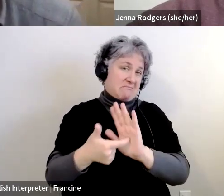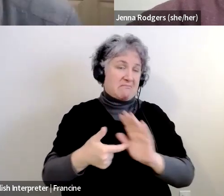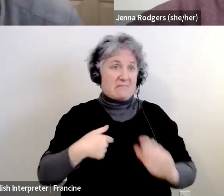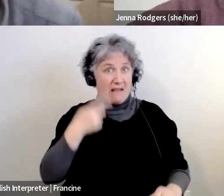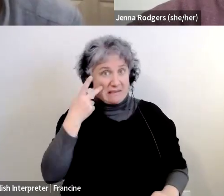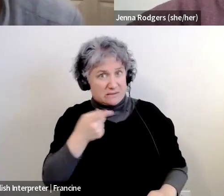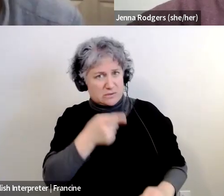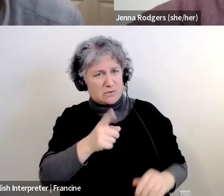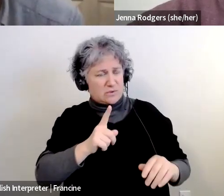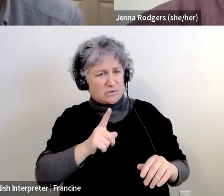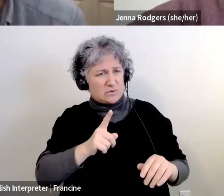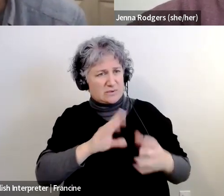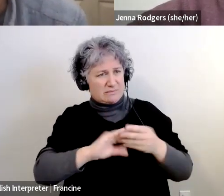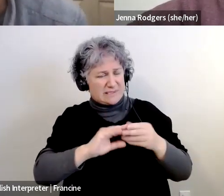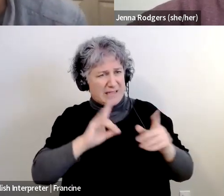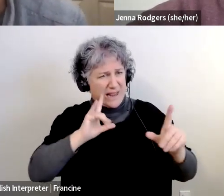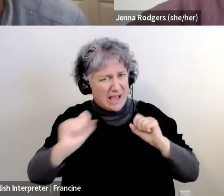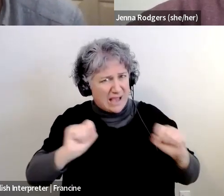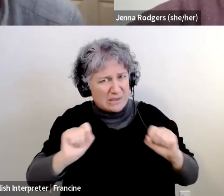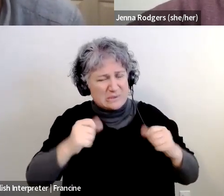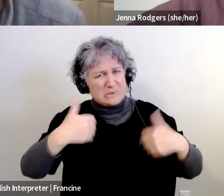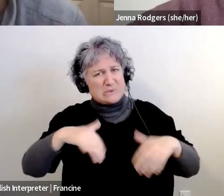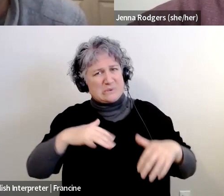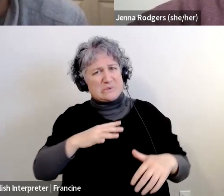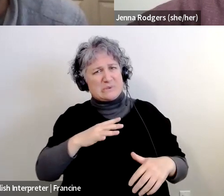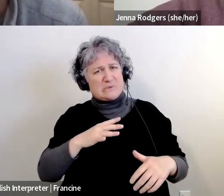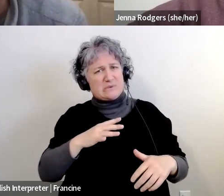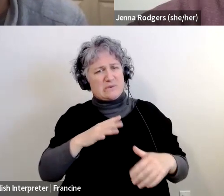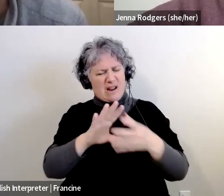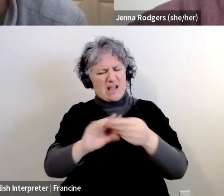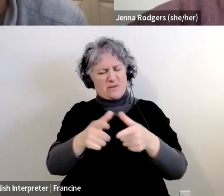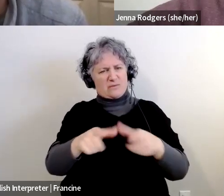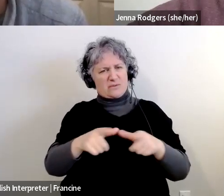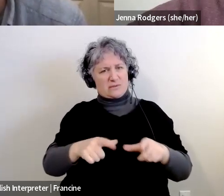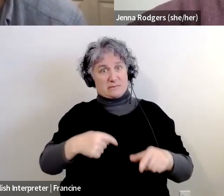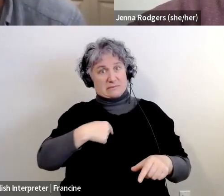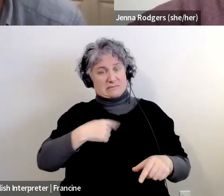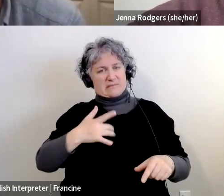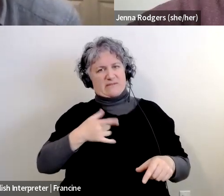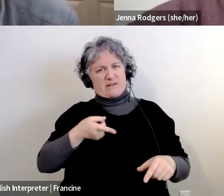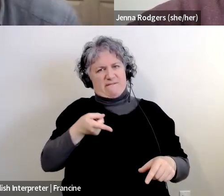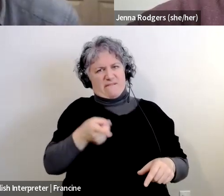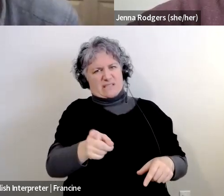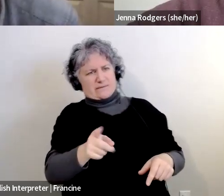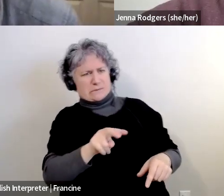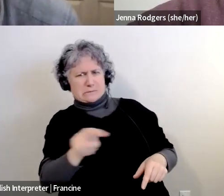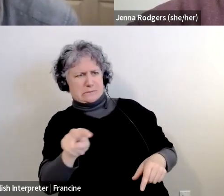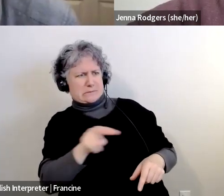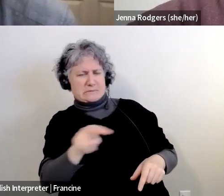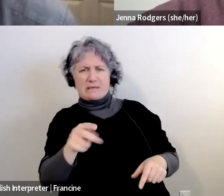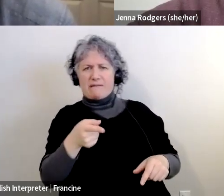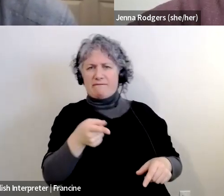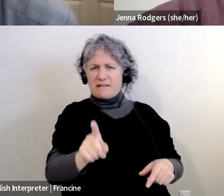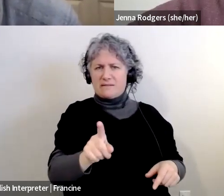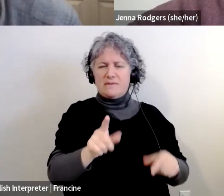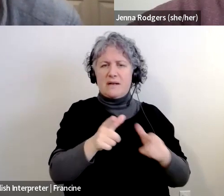speaking very loudly and you're using language that is offensive to me, or whatever that situation, being very specific about